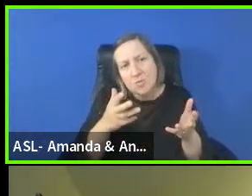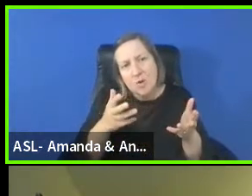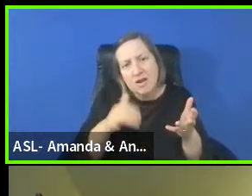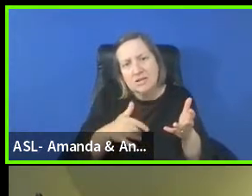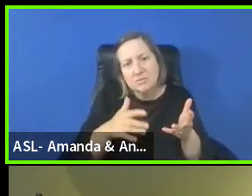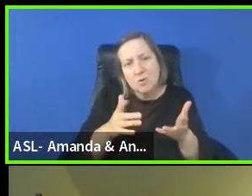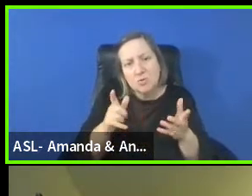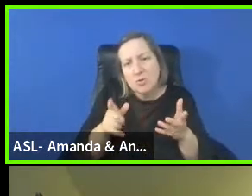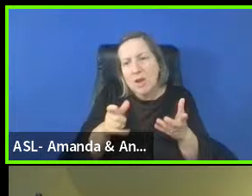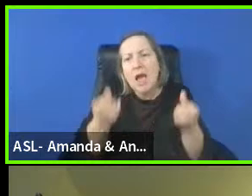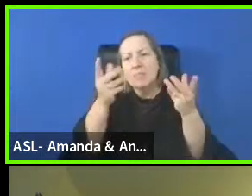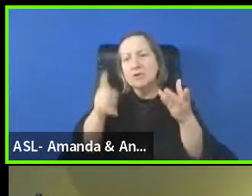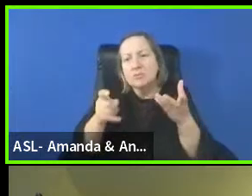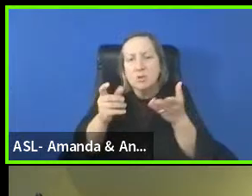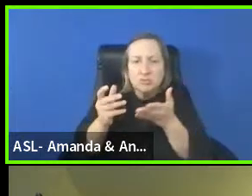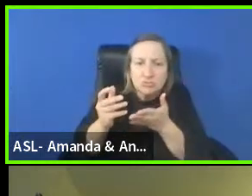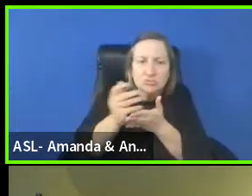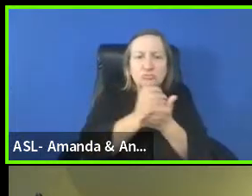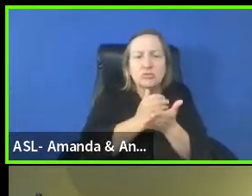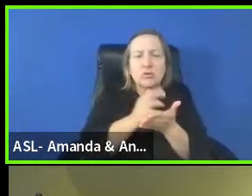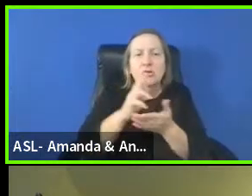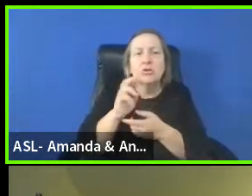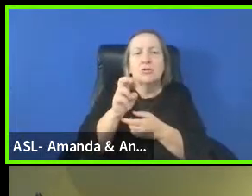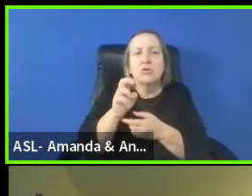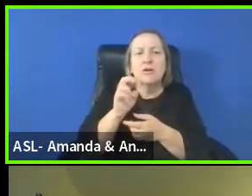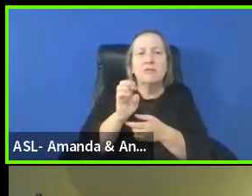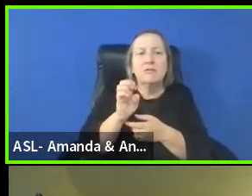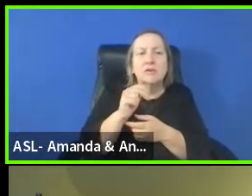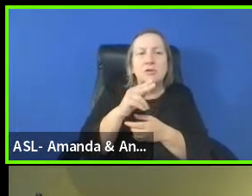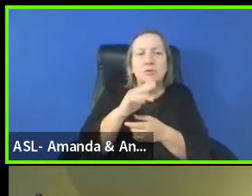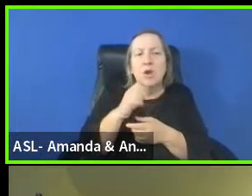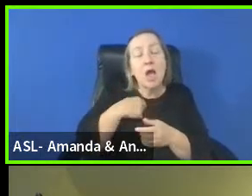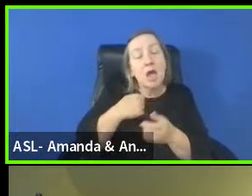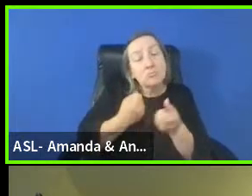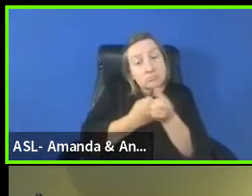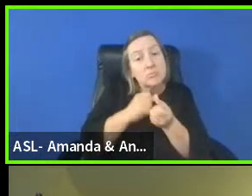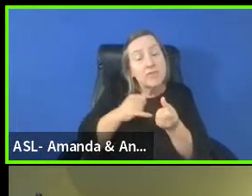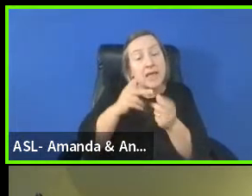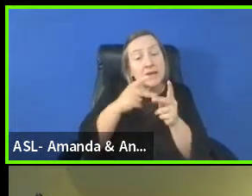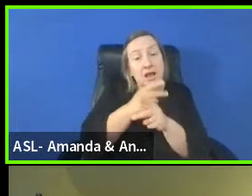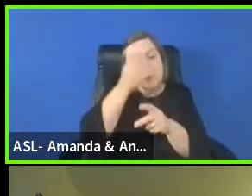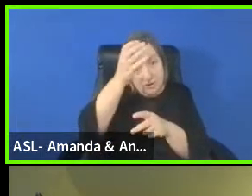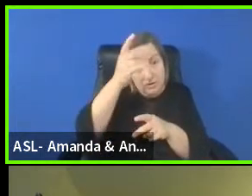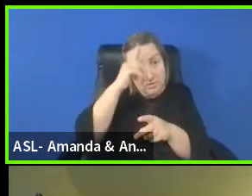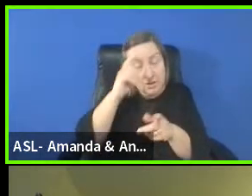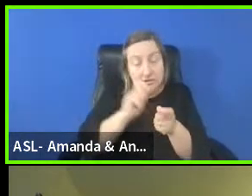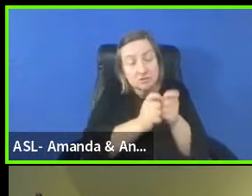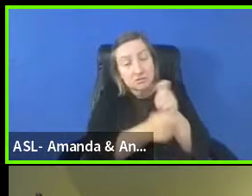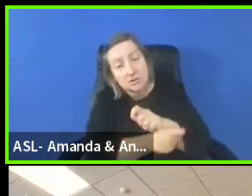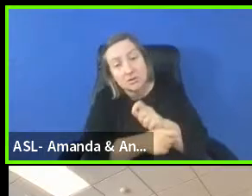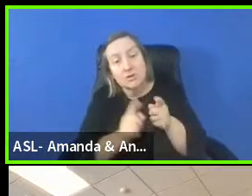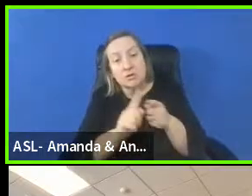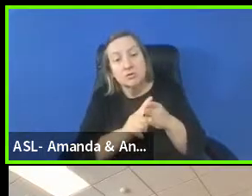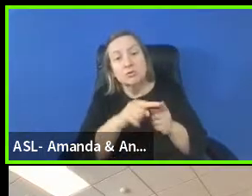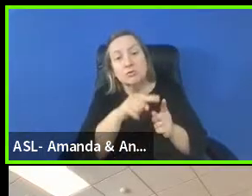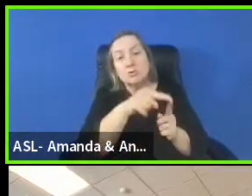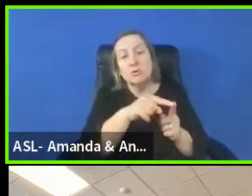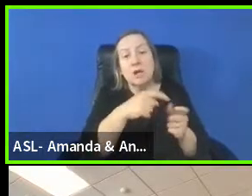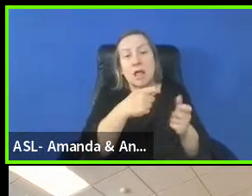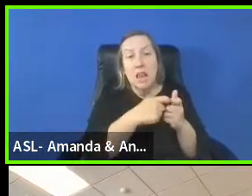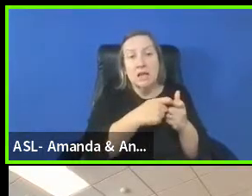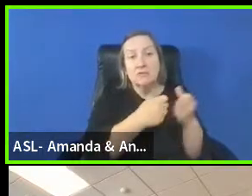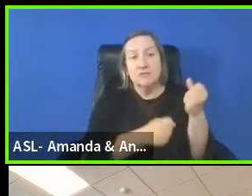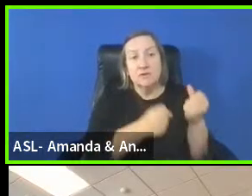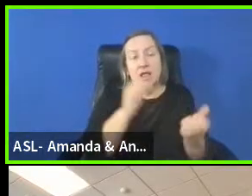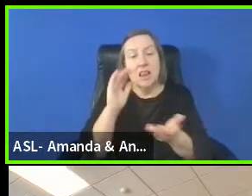generate revenue-wise? I am a proponent for that kind of concept because we're going to be shifting more toward electric vehicles and away from fuel tax and so forth. But is